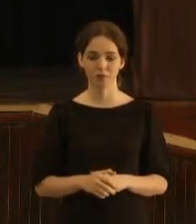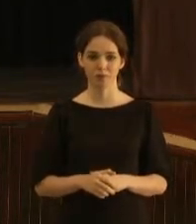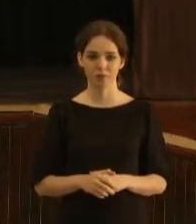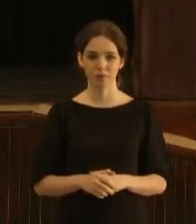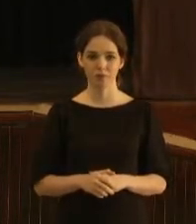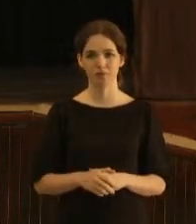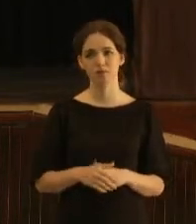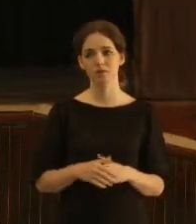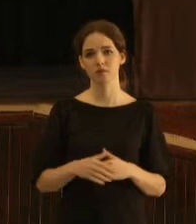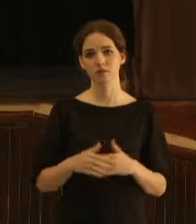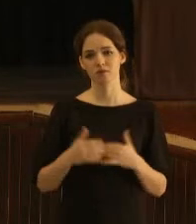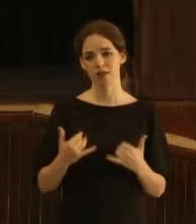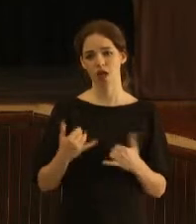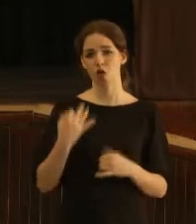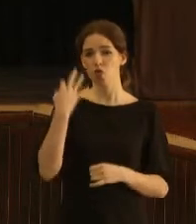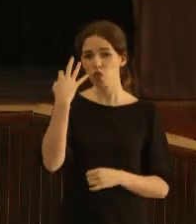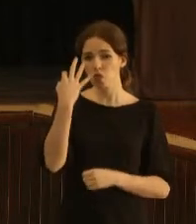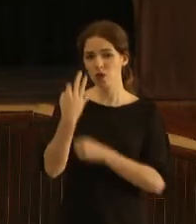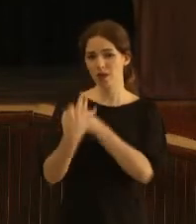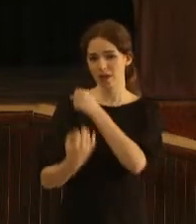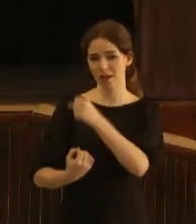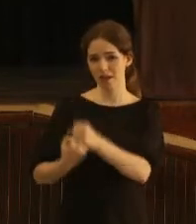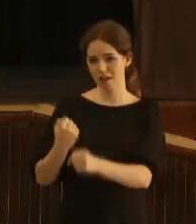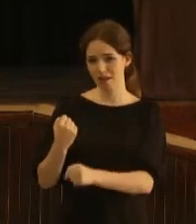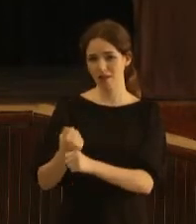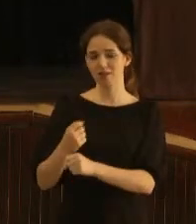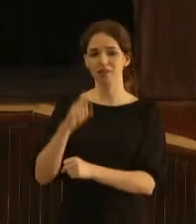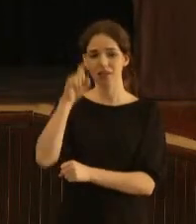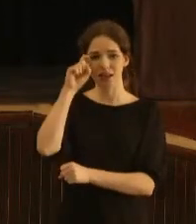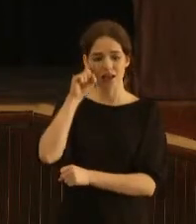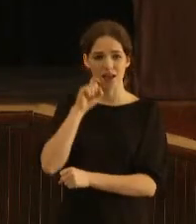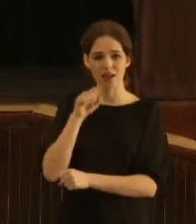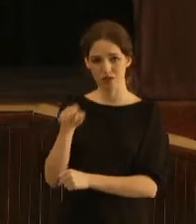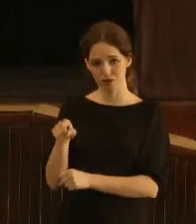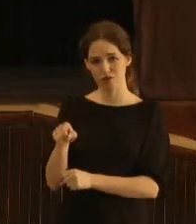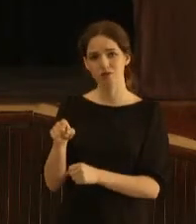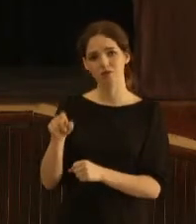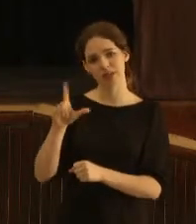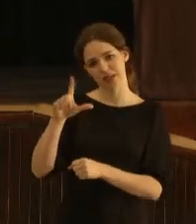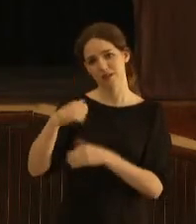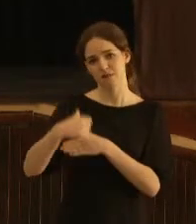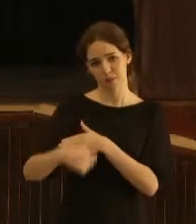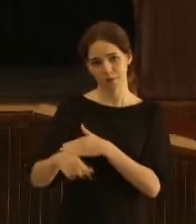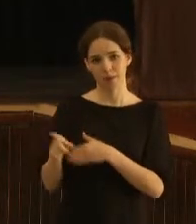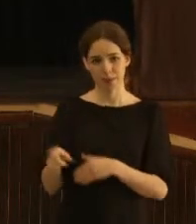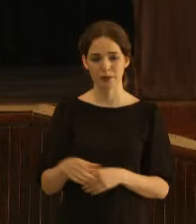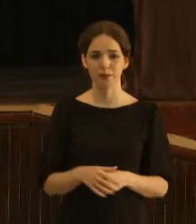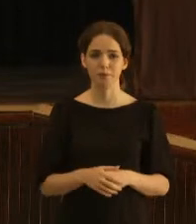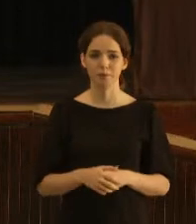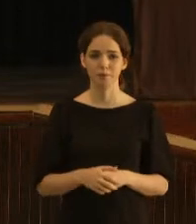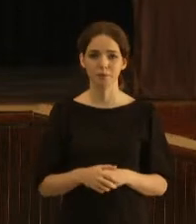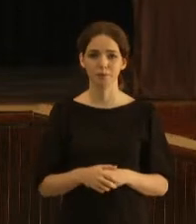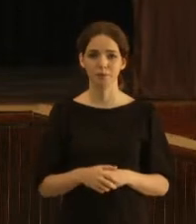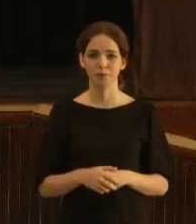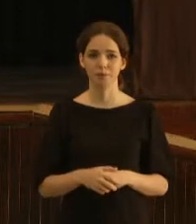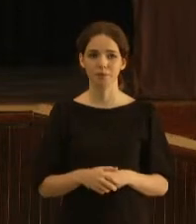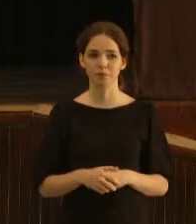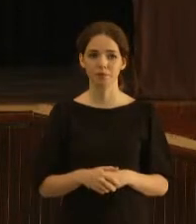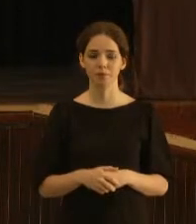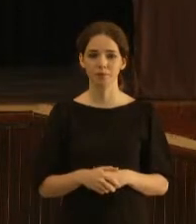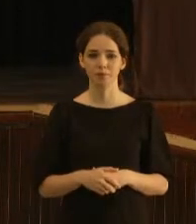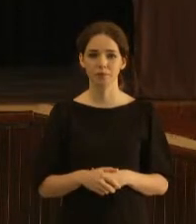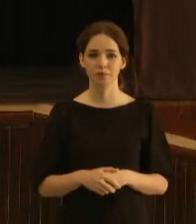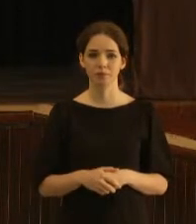3 years we've been struggling with He's this. now 3 years old and 7 months. Yes. Put the child in